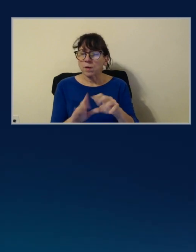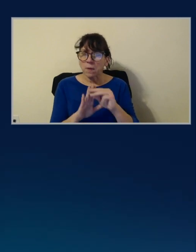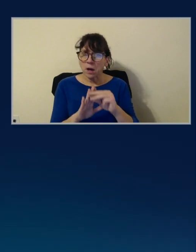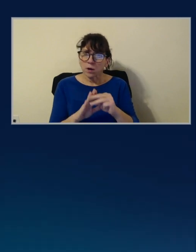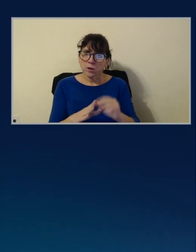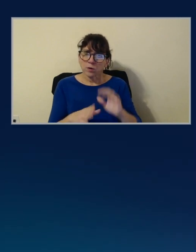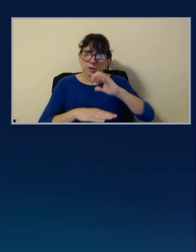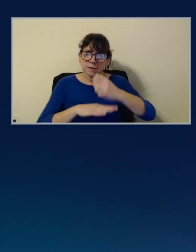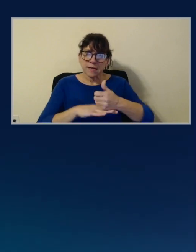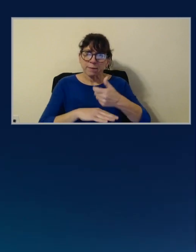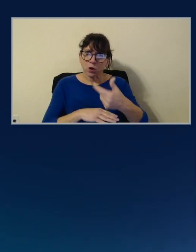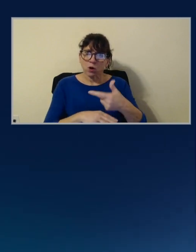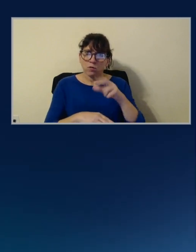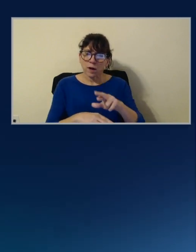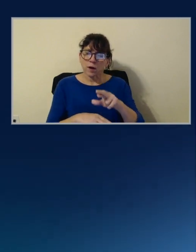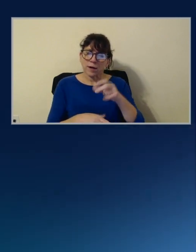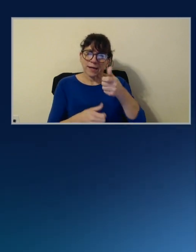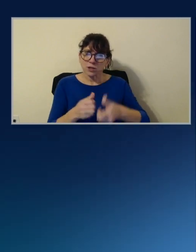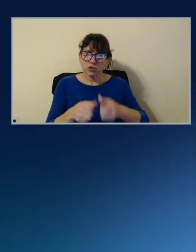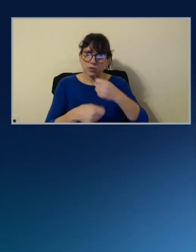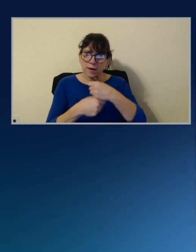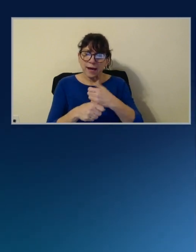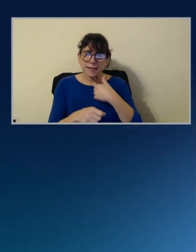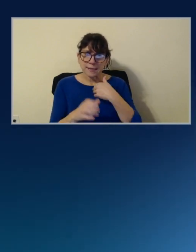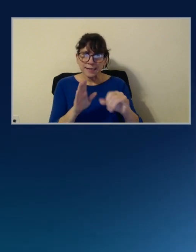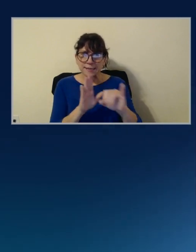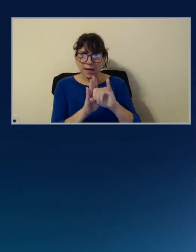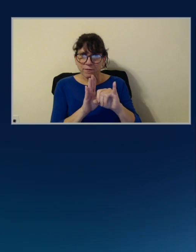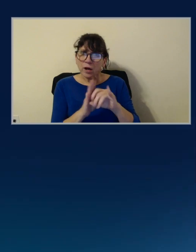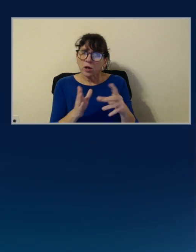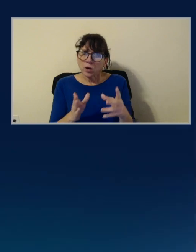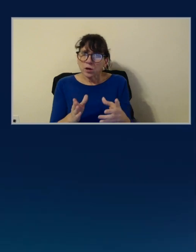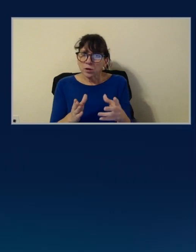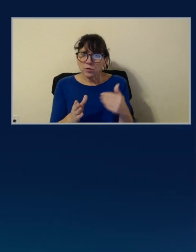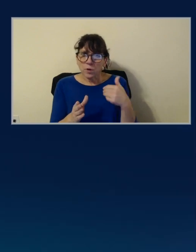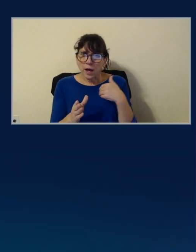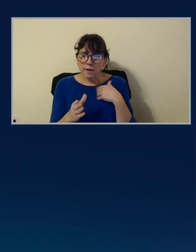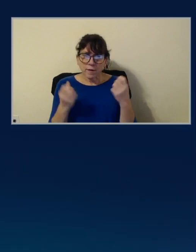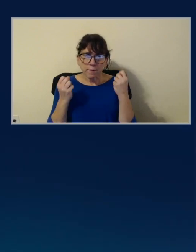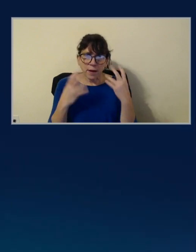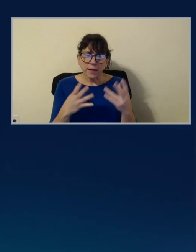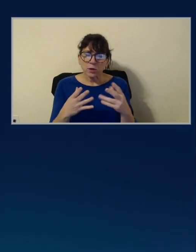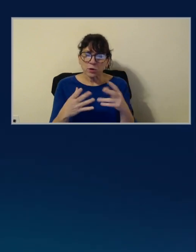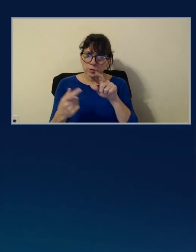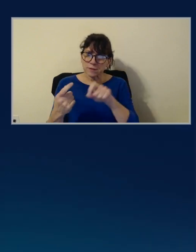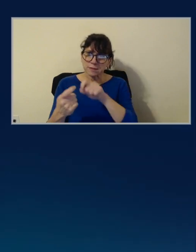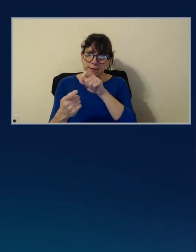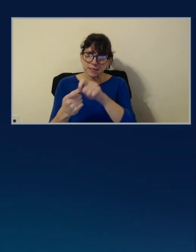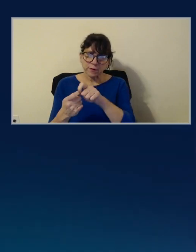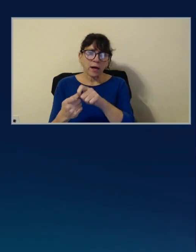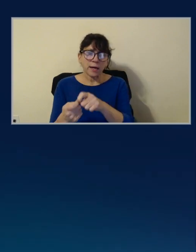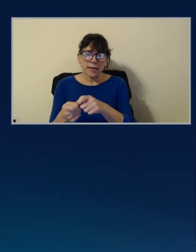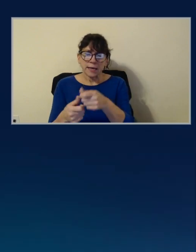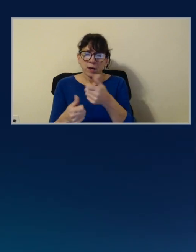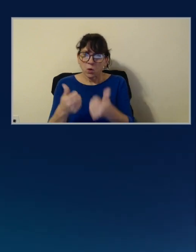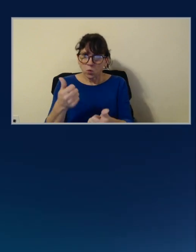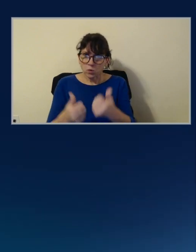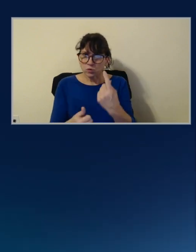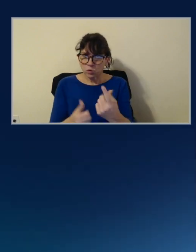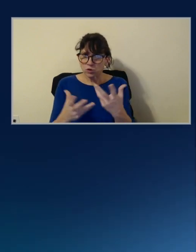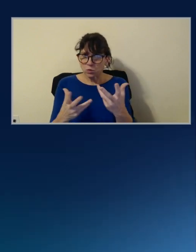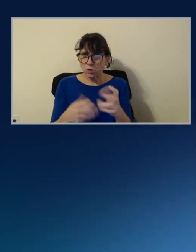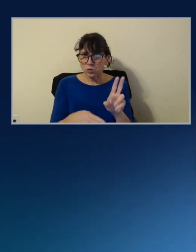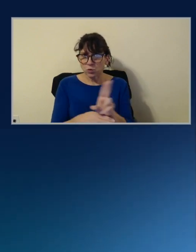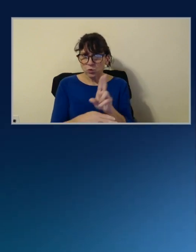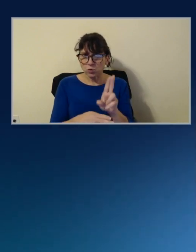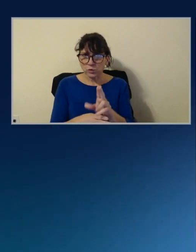that you created has an identifier. Okay. So if you have multiple, you can obviously specify which ones you want Yeah, to use. yeah. And then it's just like an API call. So you can